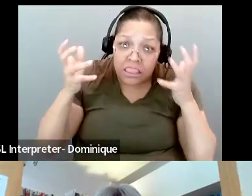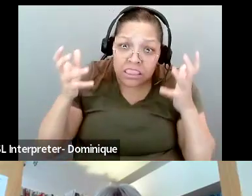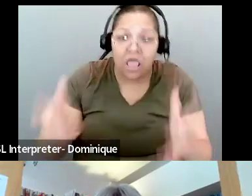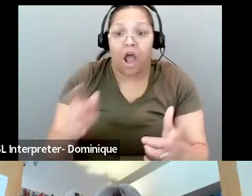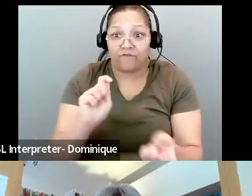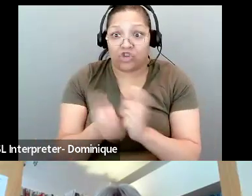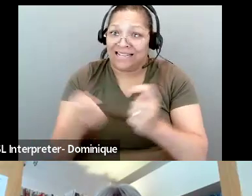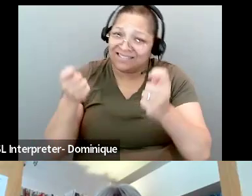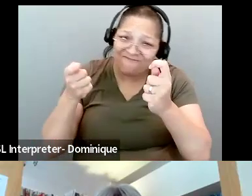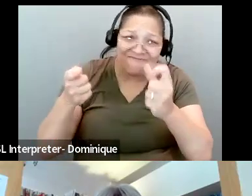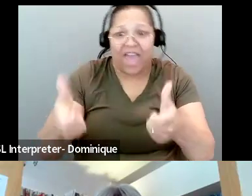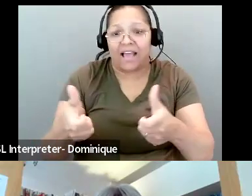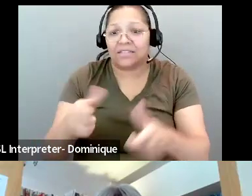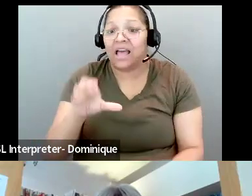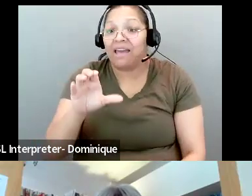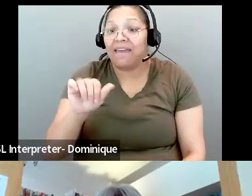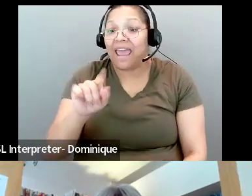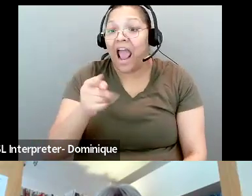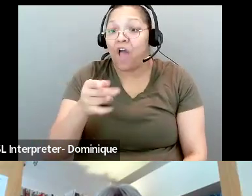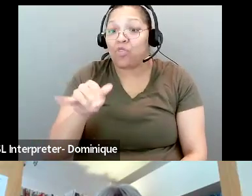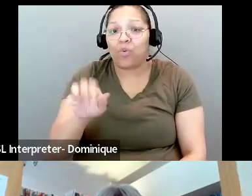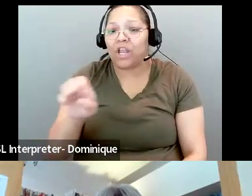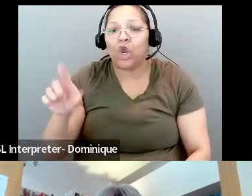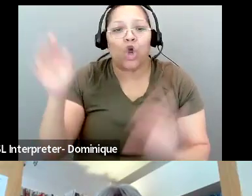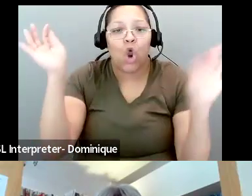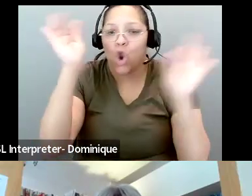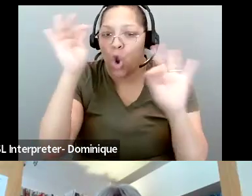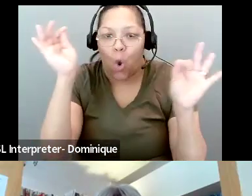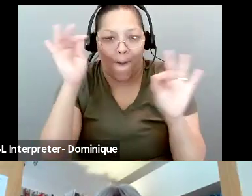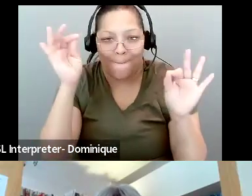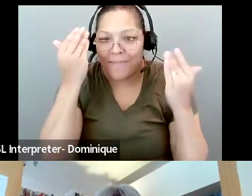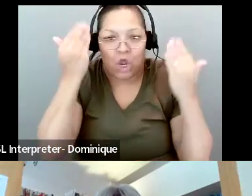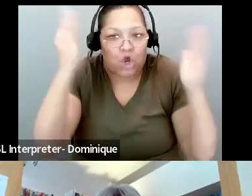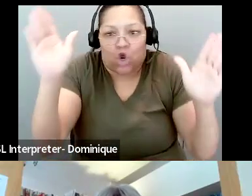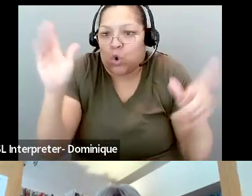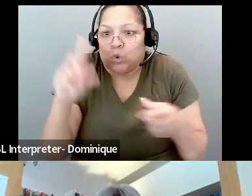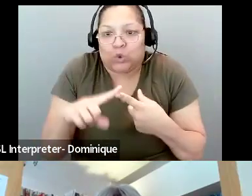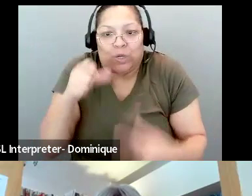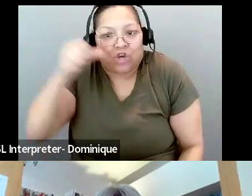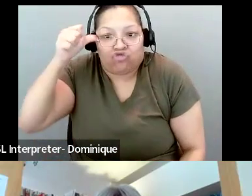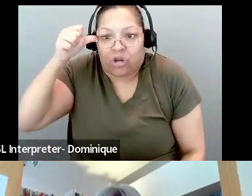quickly. Catherine, nobody knew until yesterday.